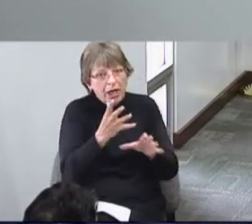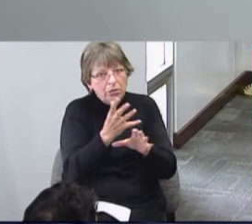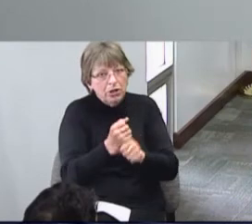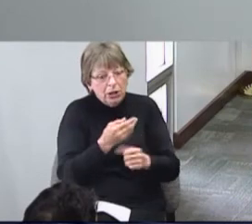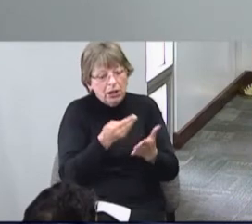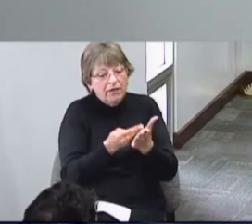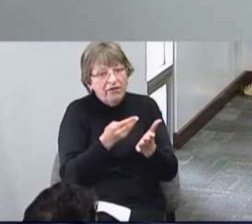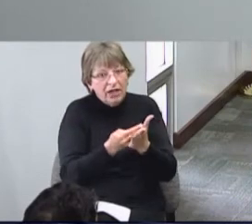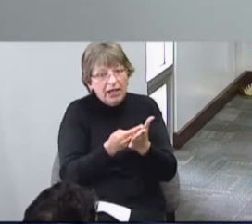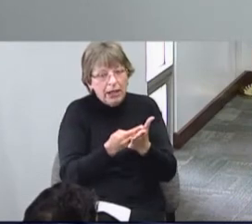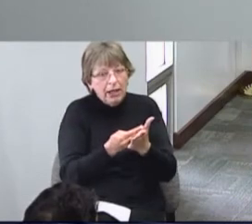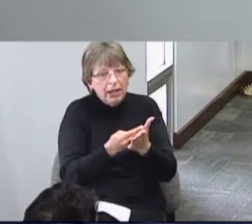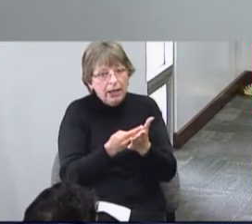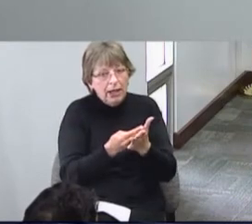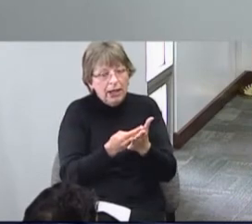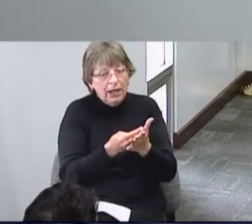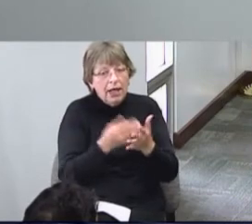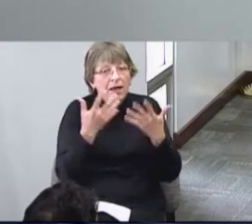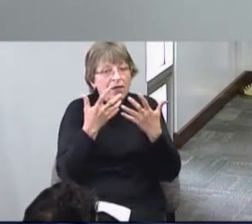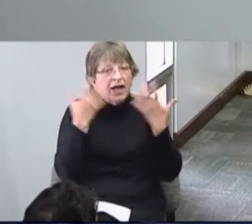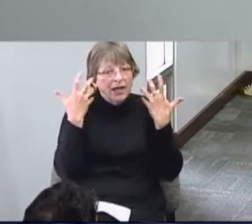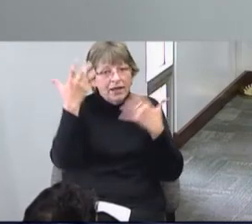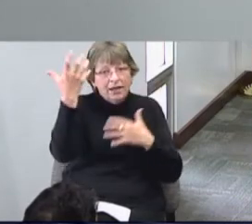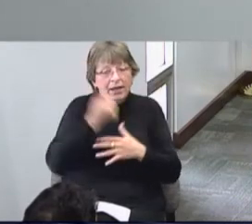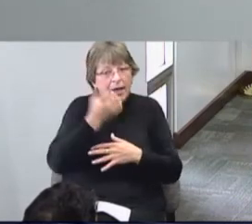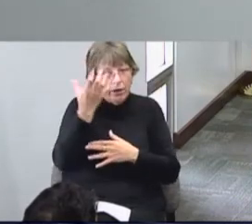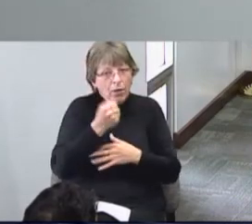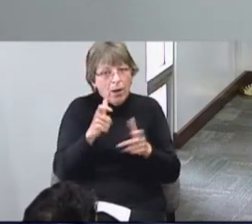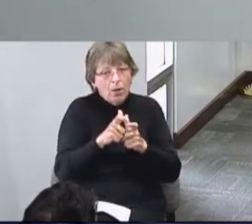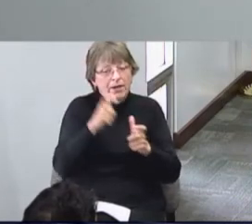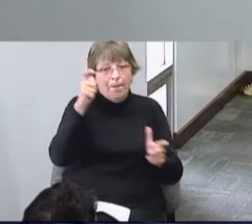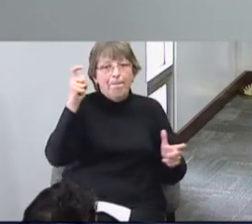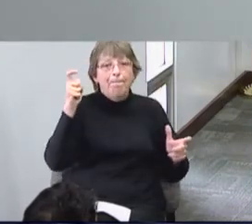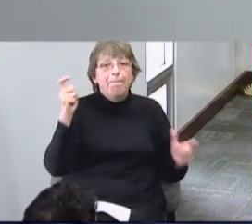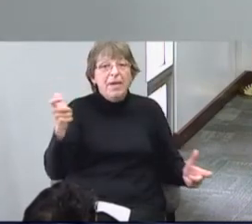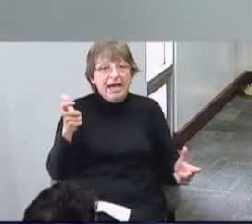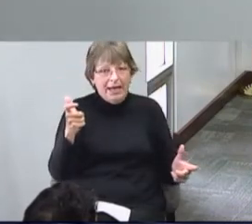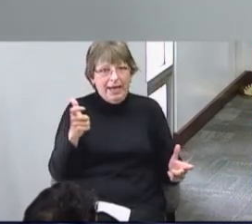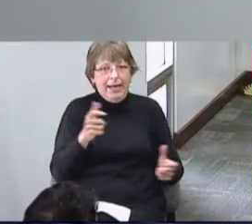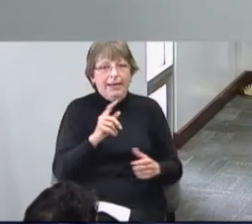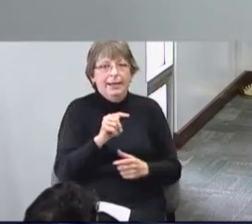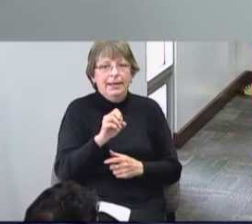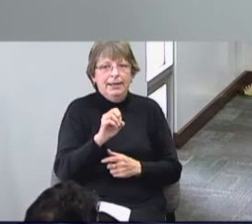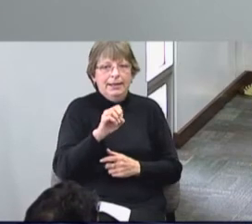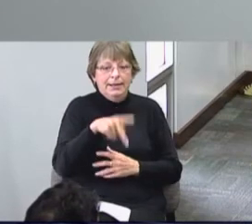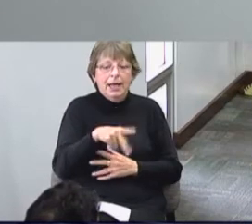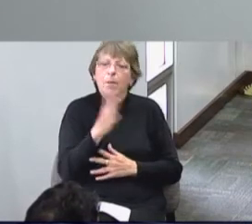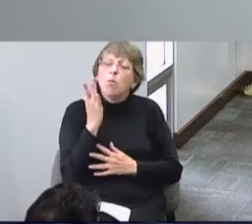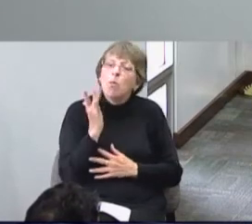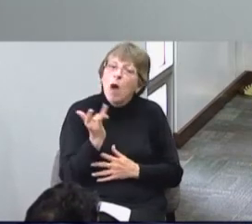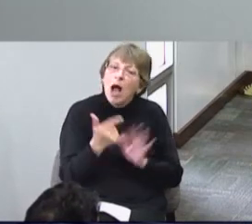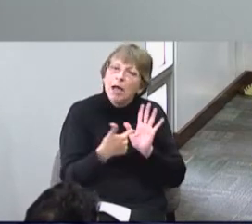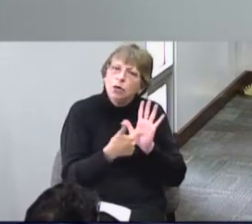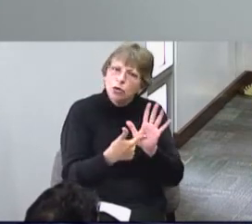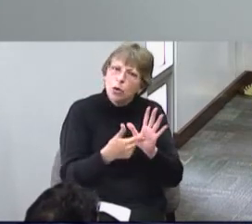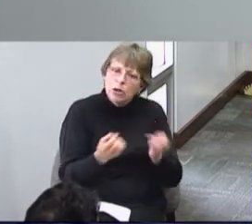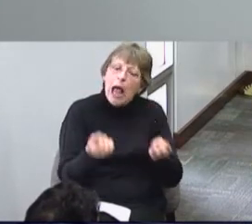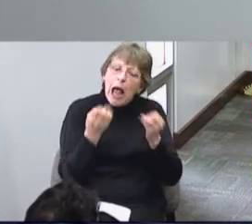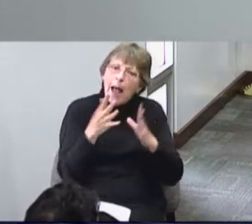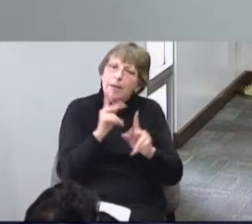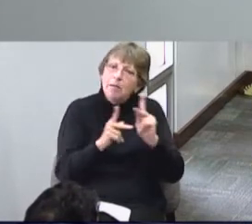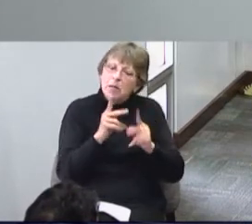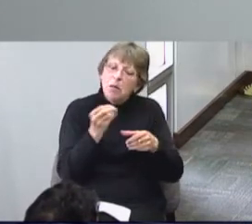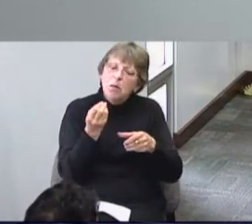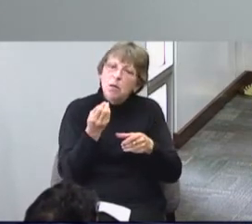funding, and that Tiger Grant was a big step, because it does show a lot of people involved in this process